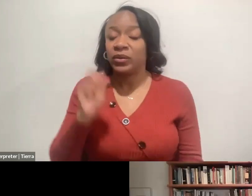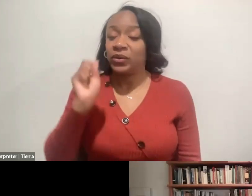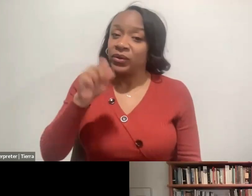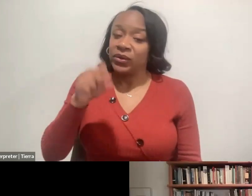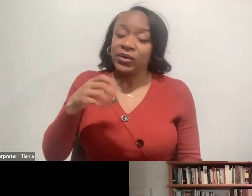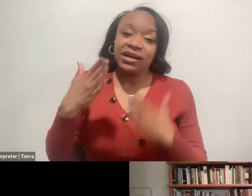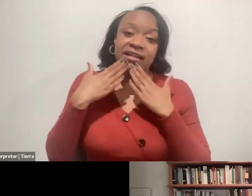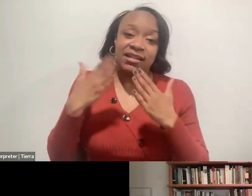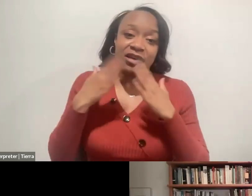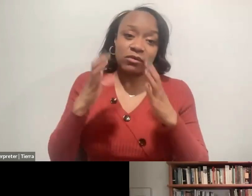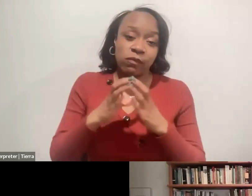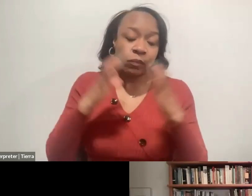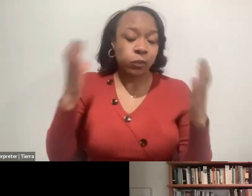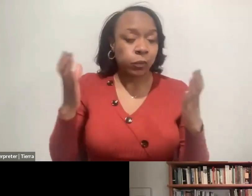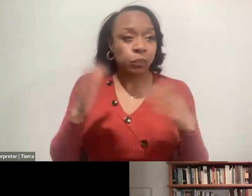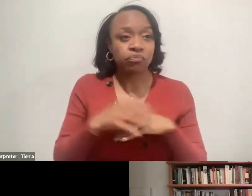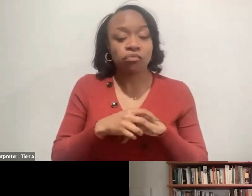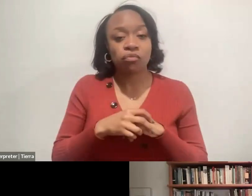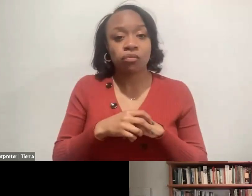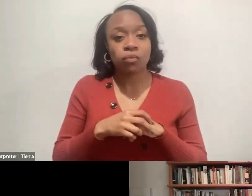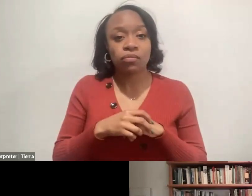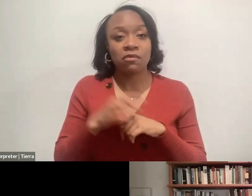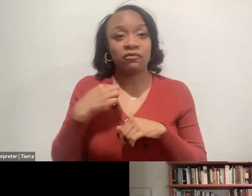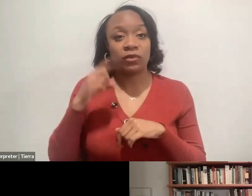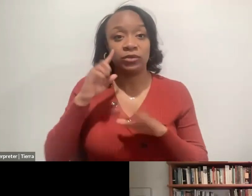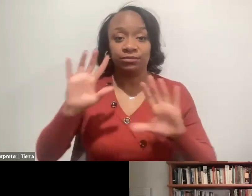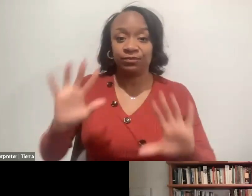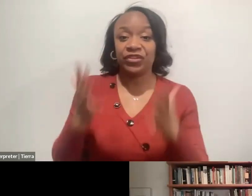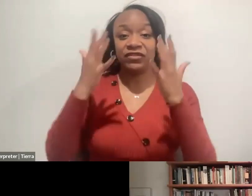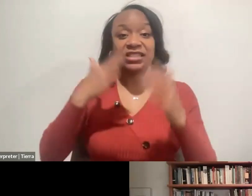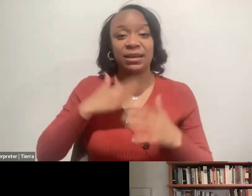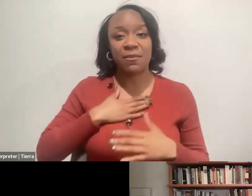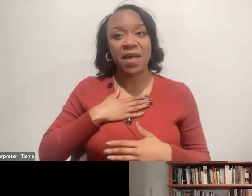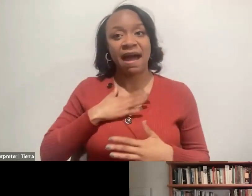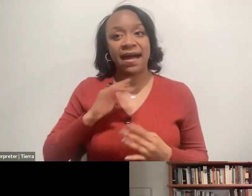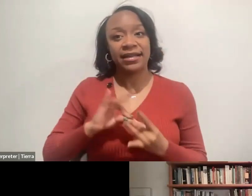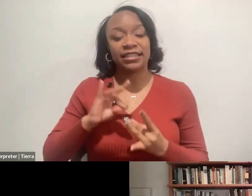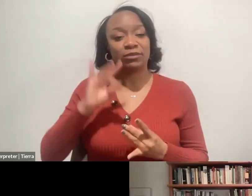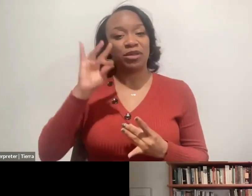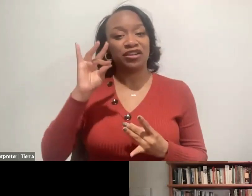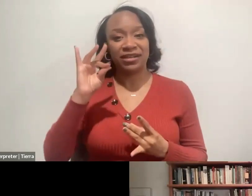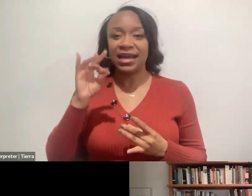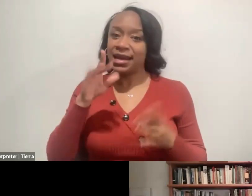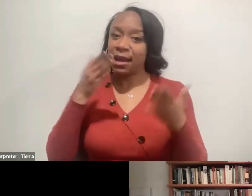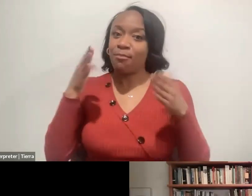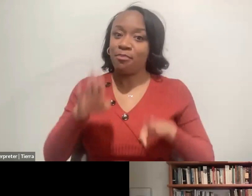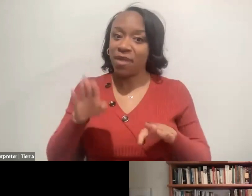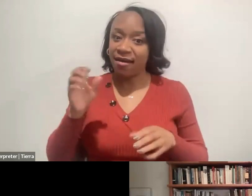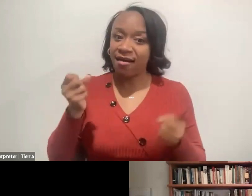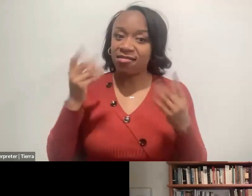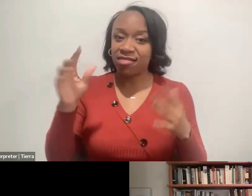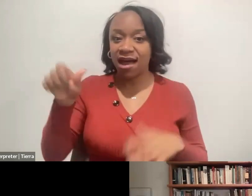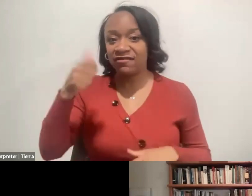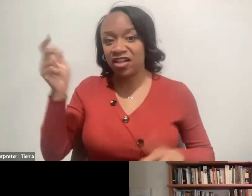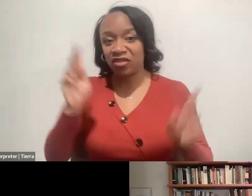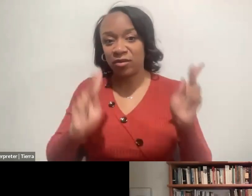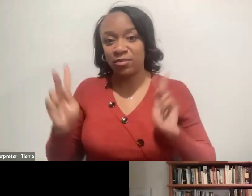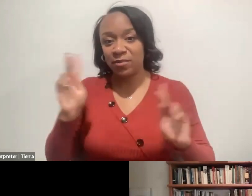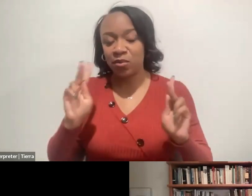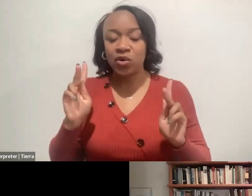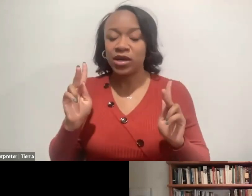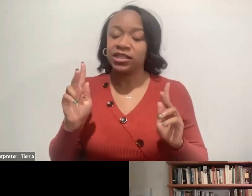so much for lifting my spirits this evening, and I bet a whole lot of other people. I mean, it's just been